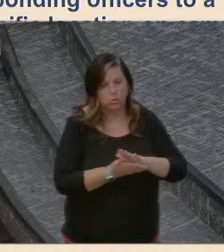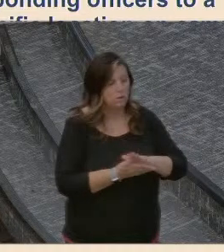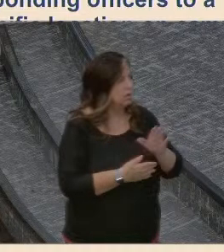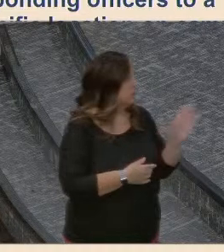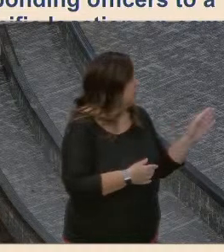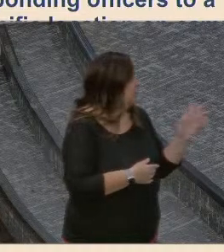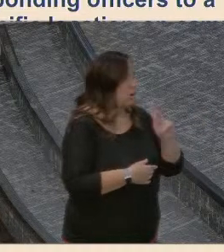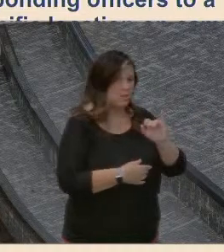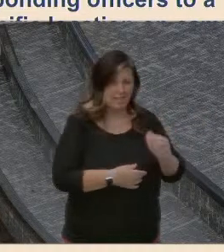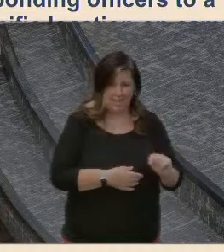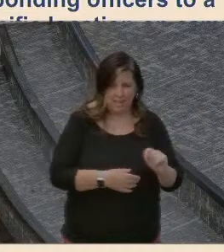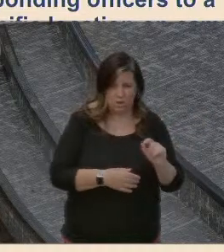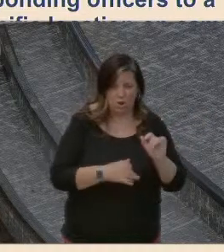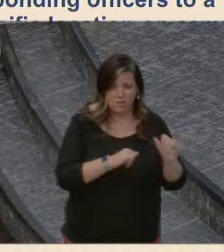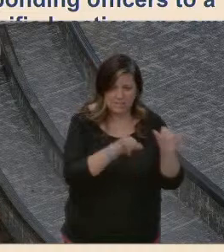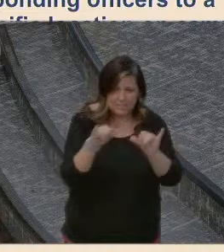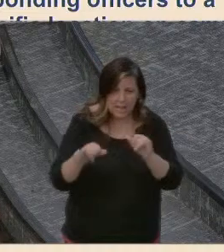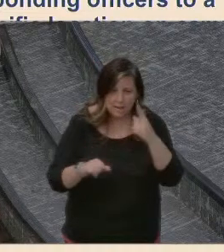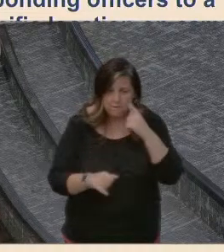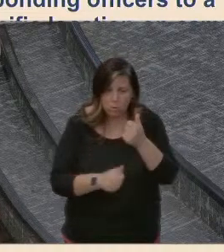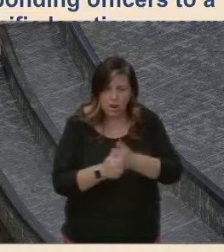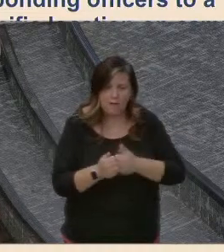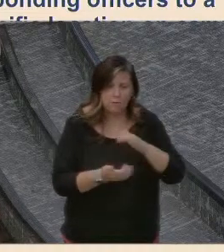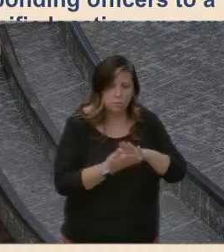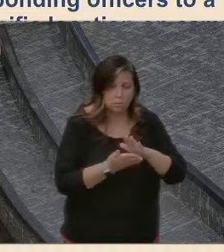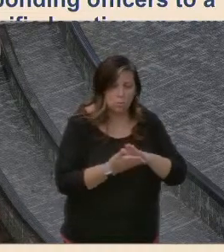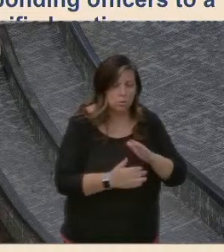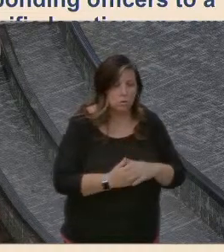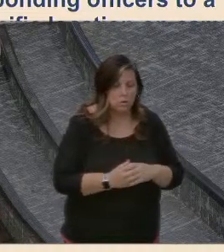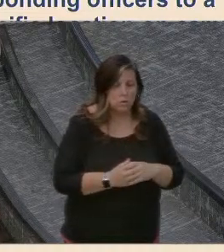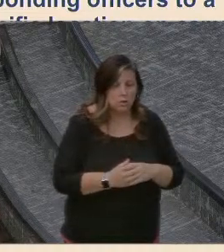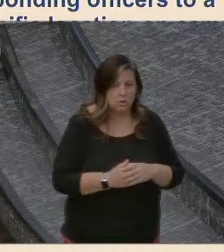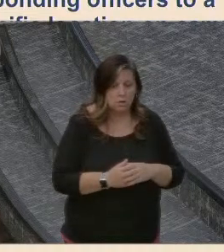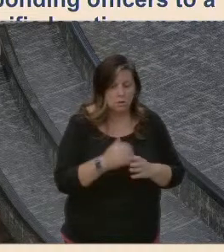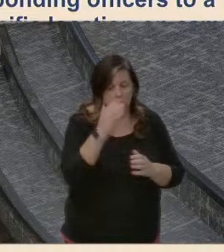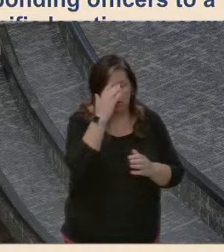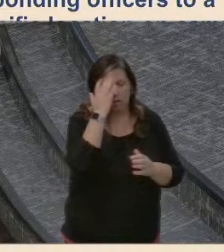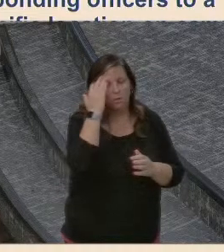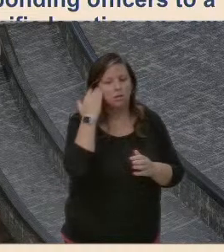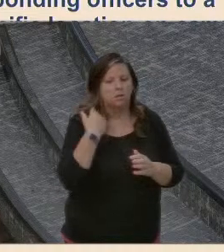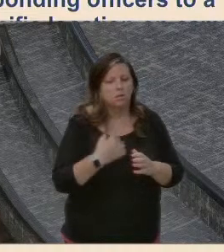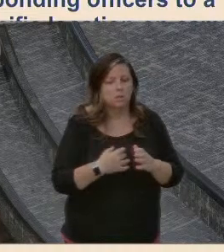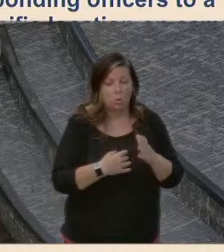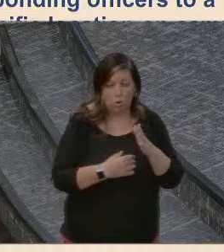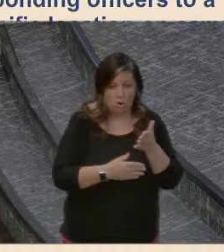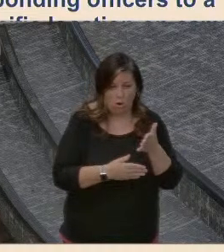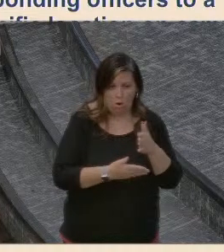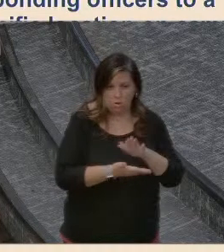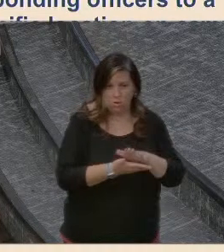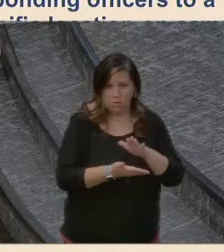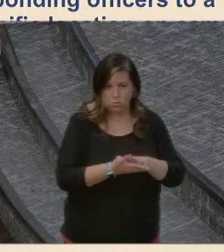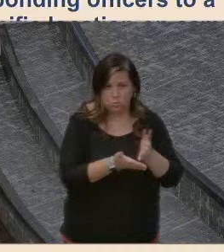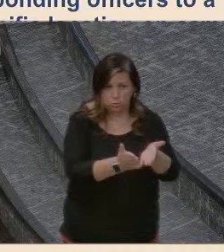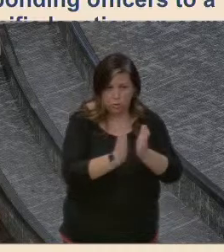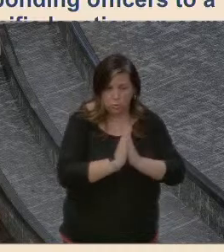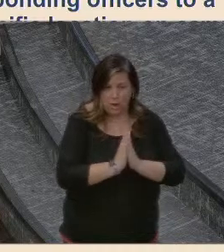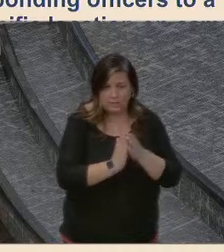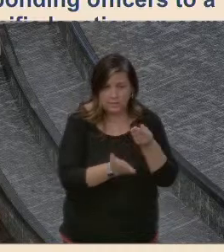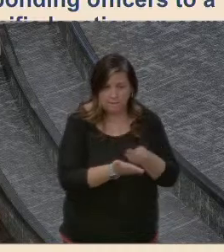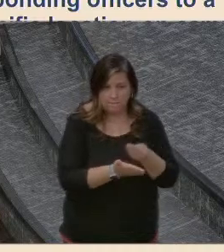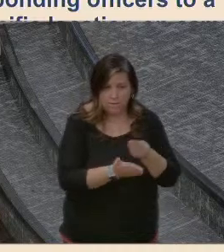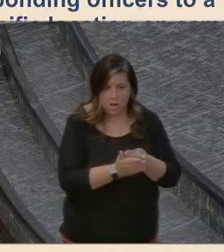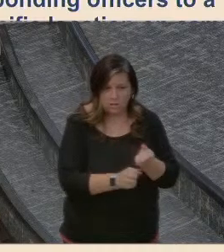for every school? We're asking schools to request funds to make emergency